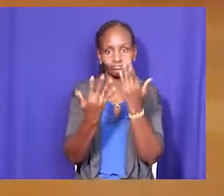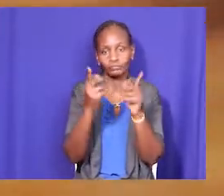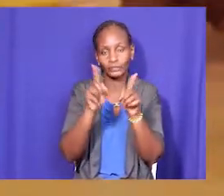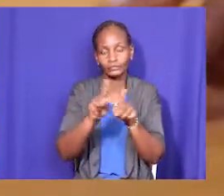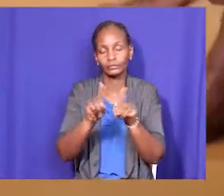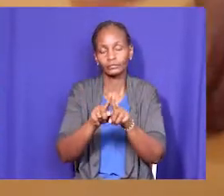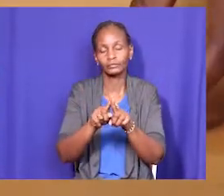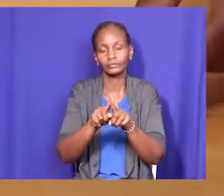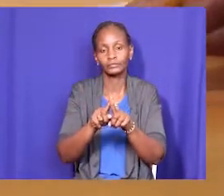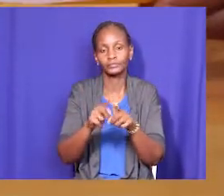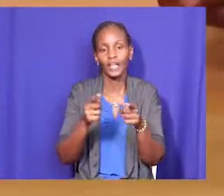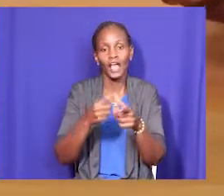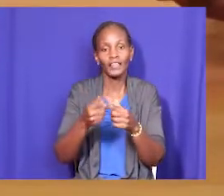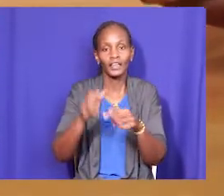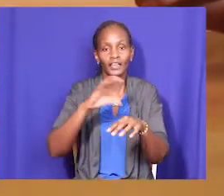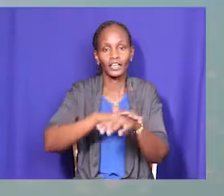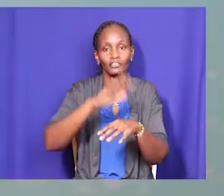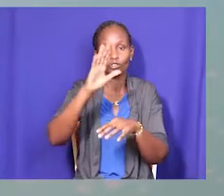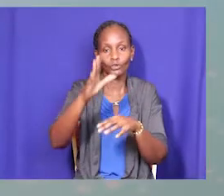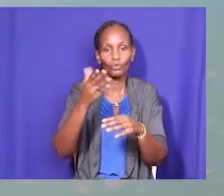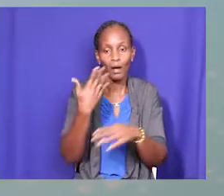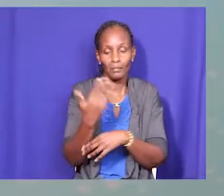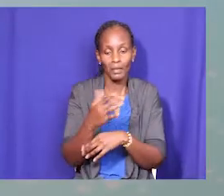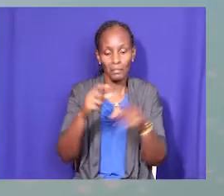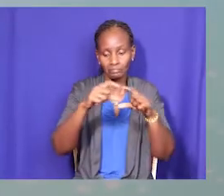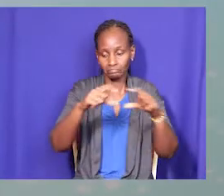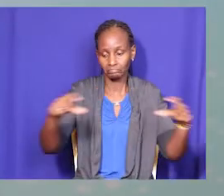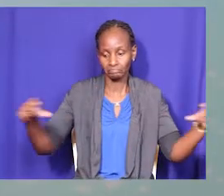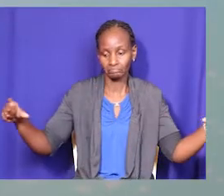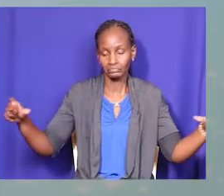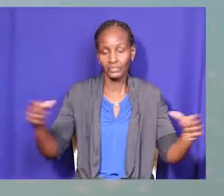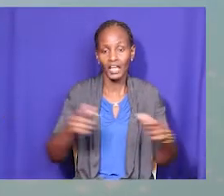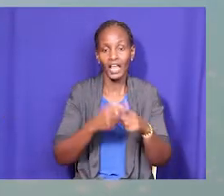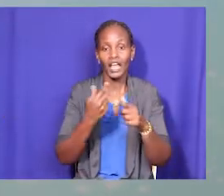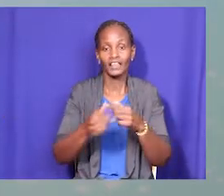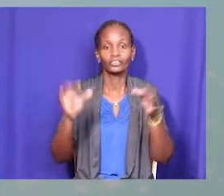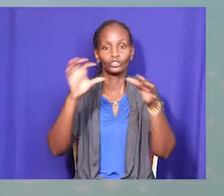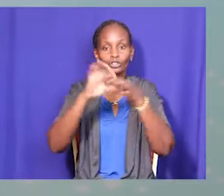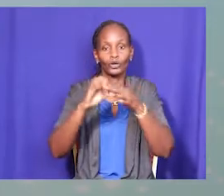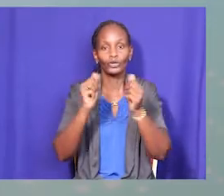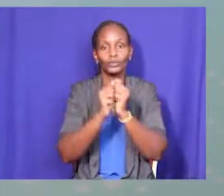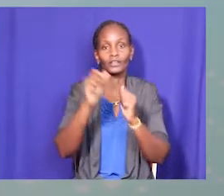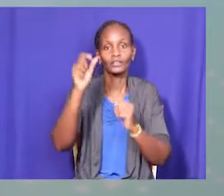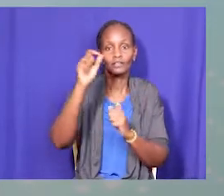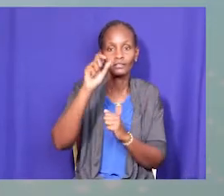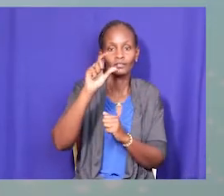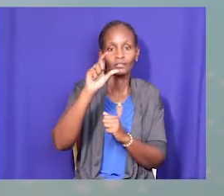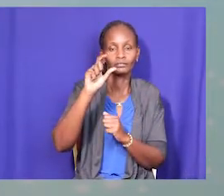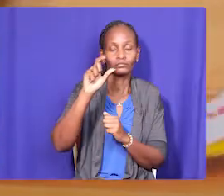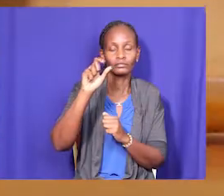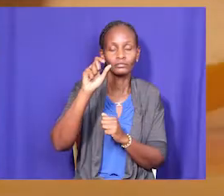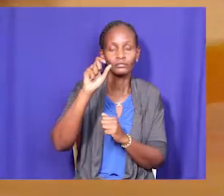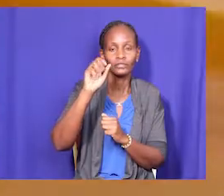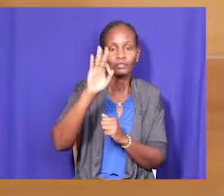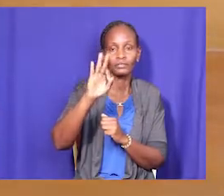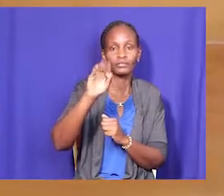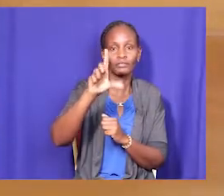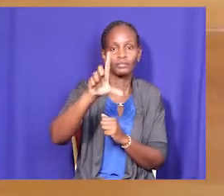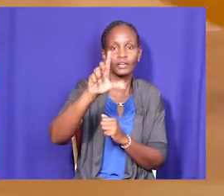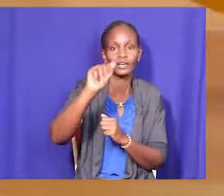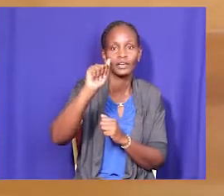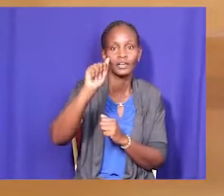your long strip of paper, attach it to the flame of different colors, glue